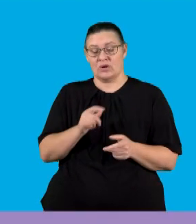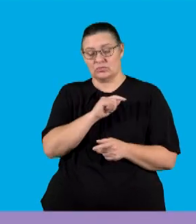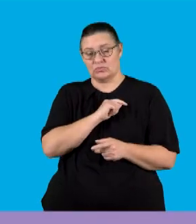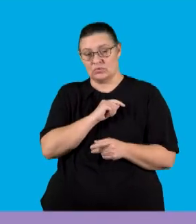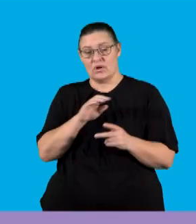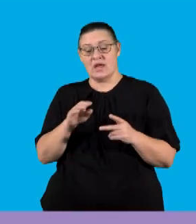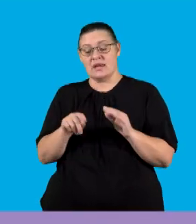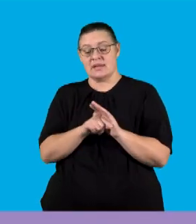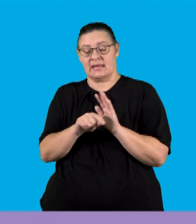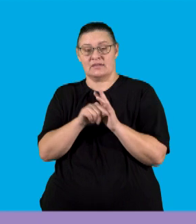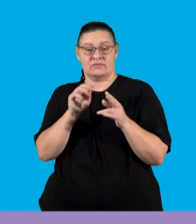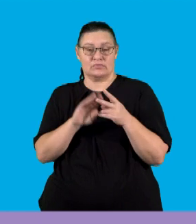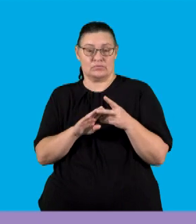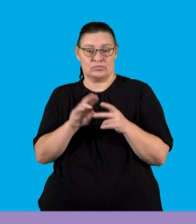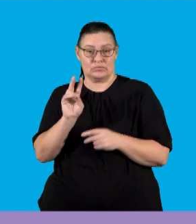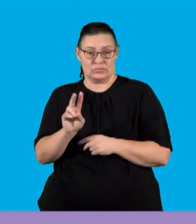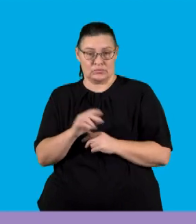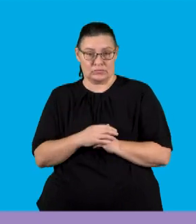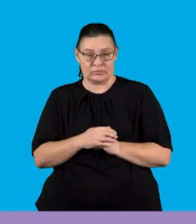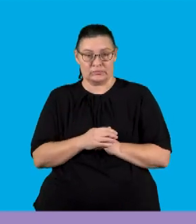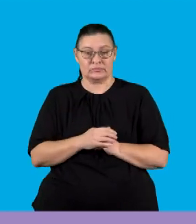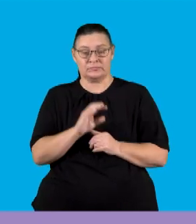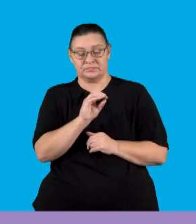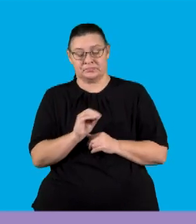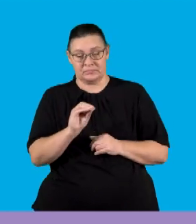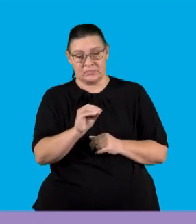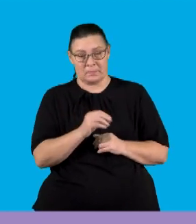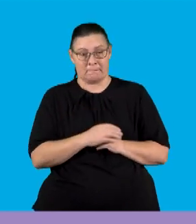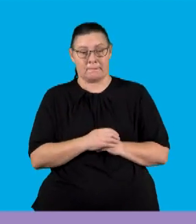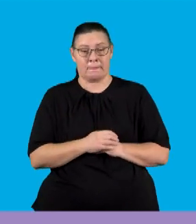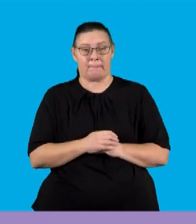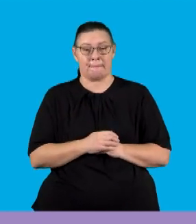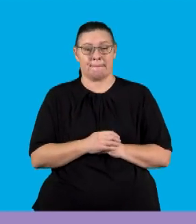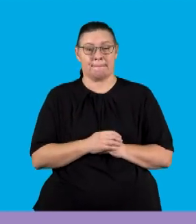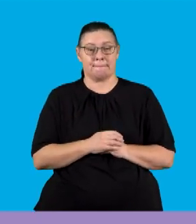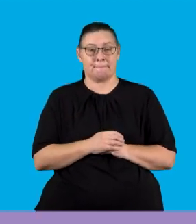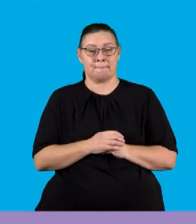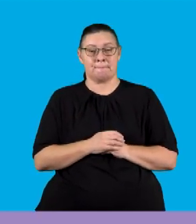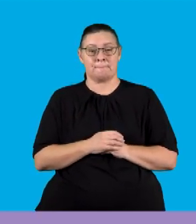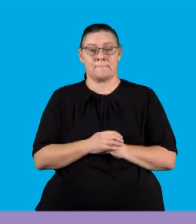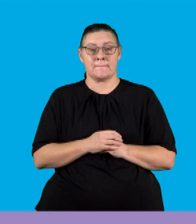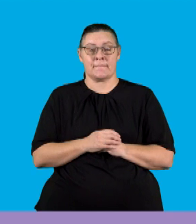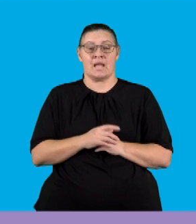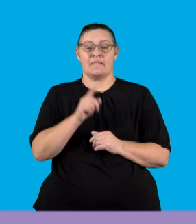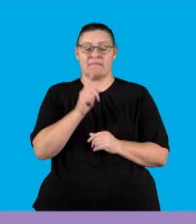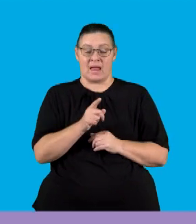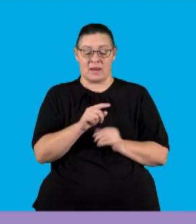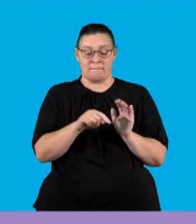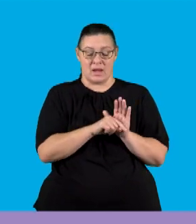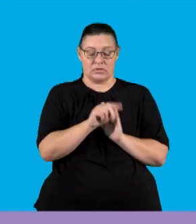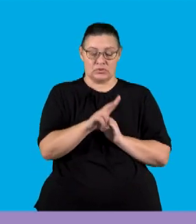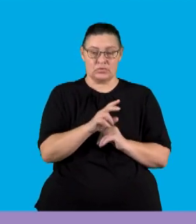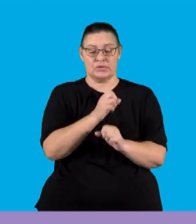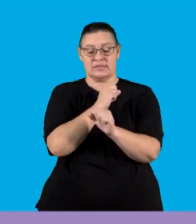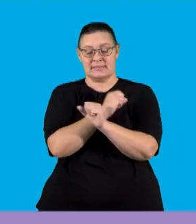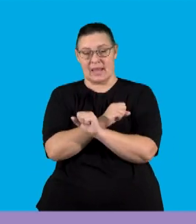the -2. Now, -2 is the next number that's going to, yes, multiply by